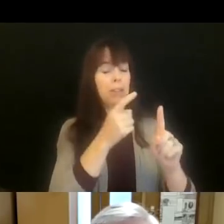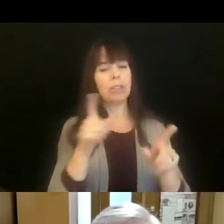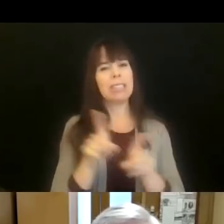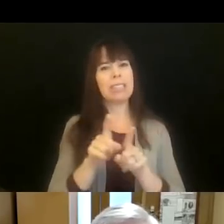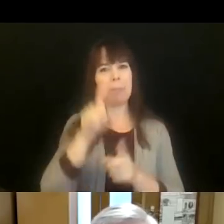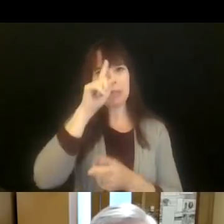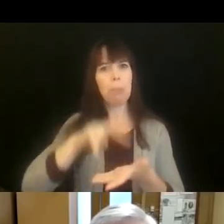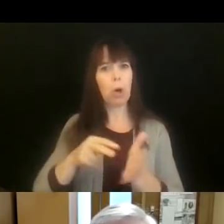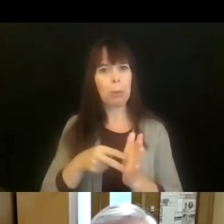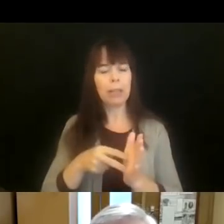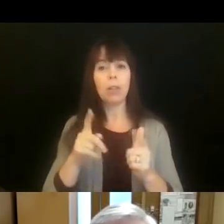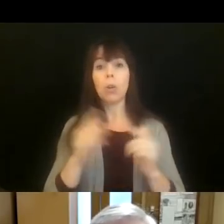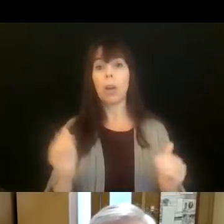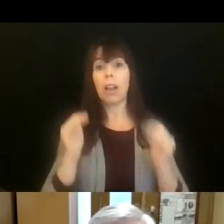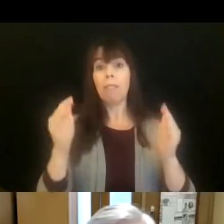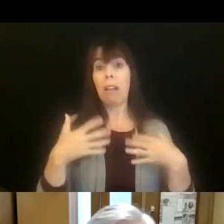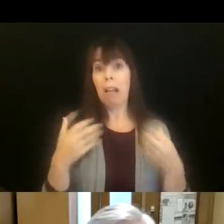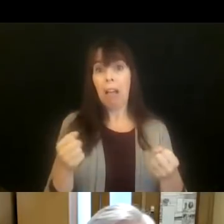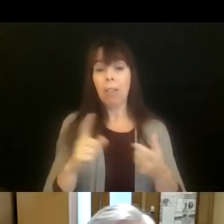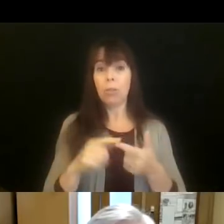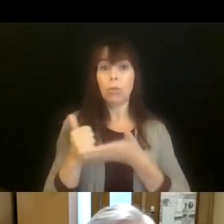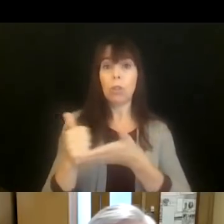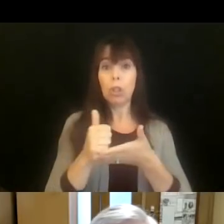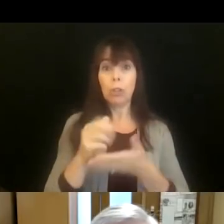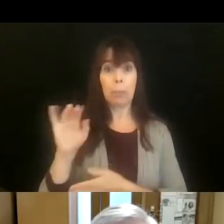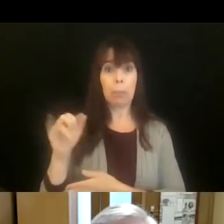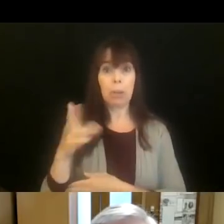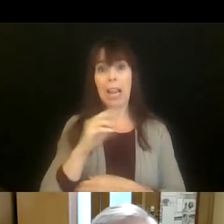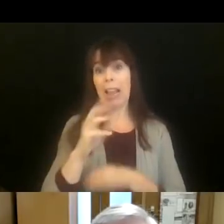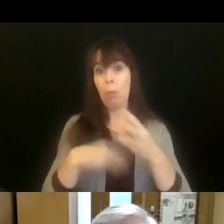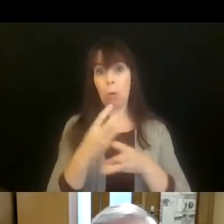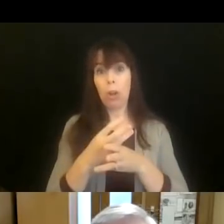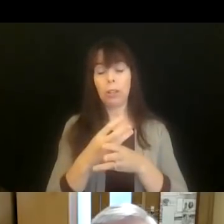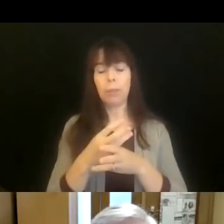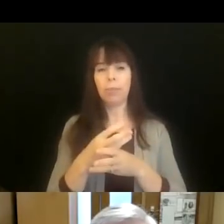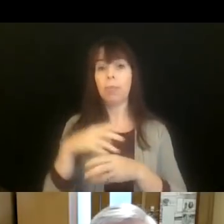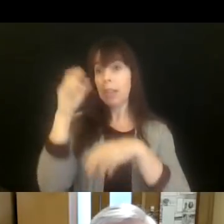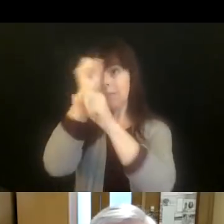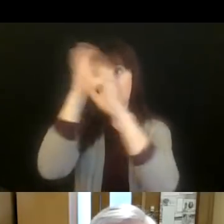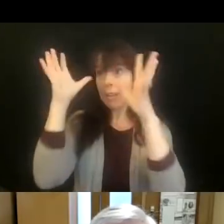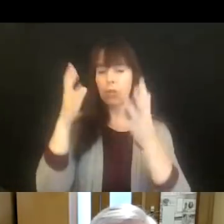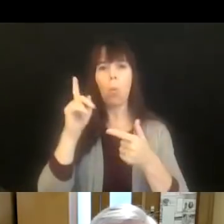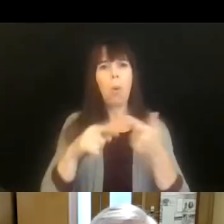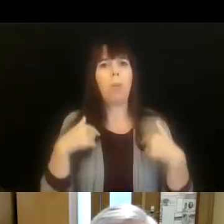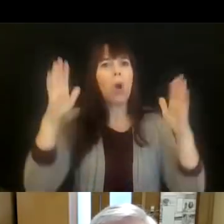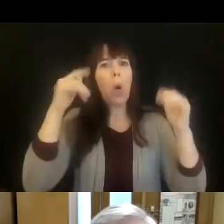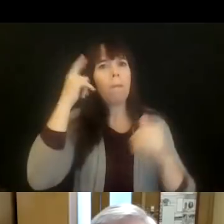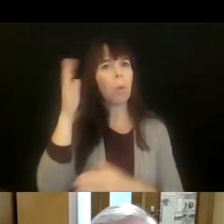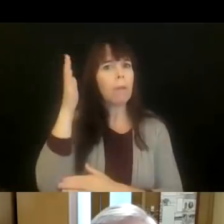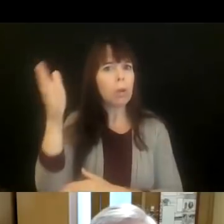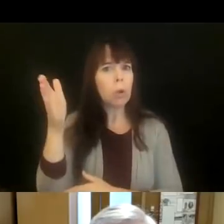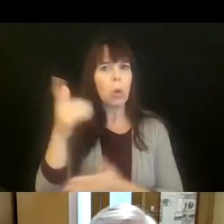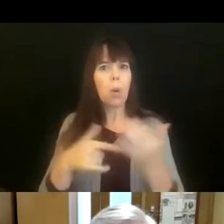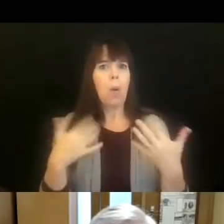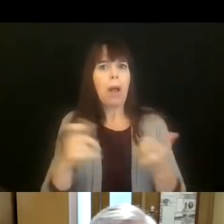to advance health to serve Michigan and the world. Our vision speaks to our aspirations for the future and what we want to become as